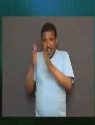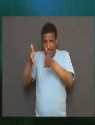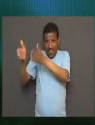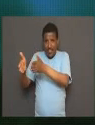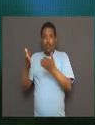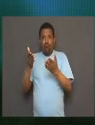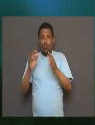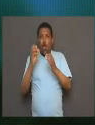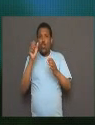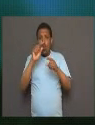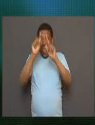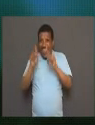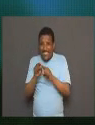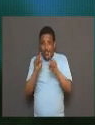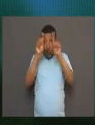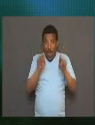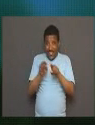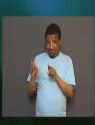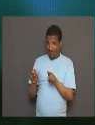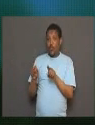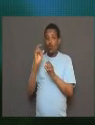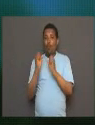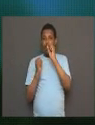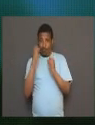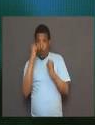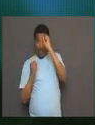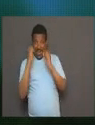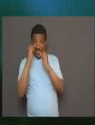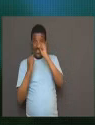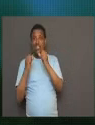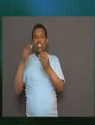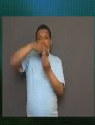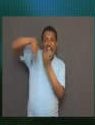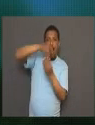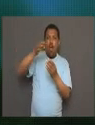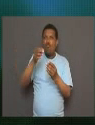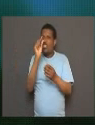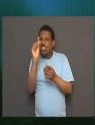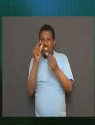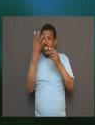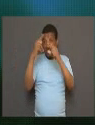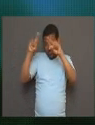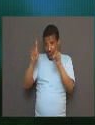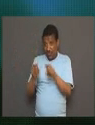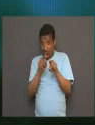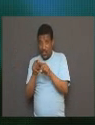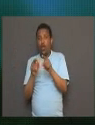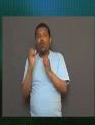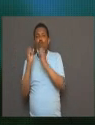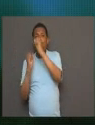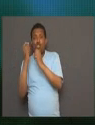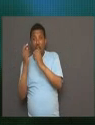make comparisons. The area of each square is proportional to